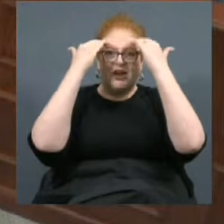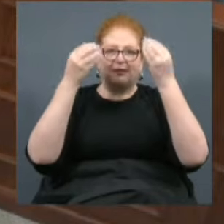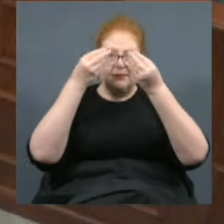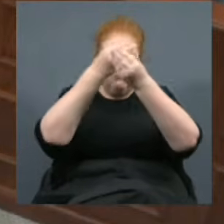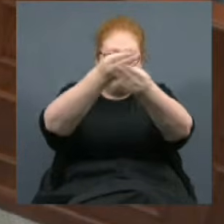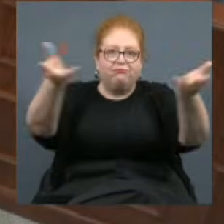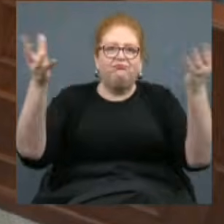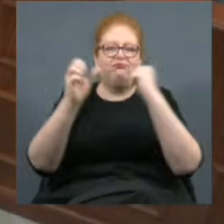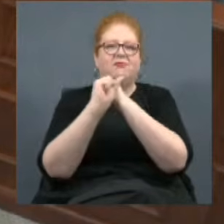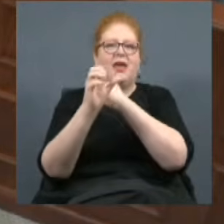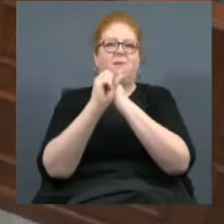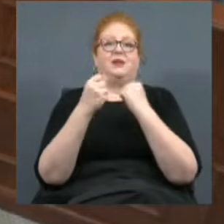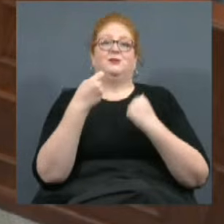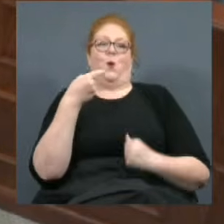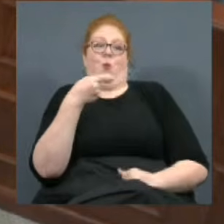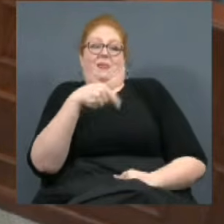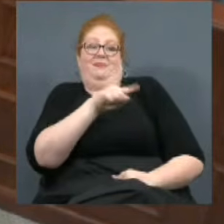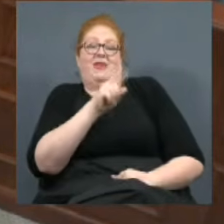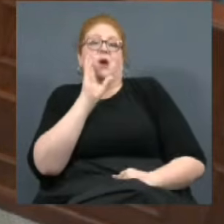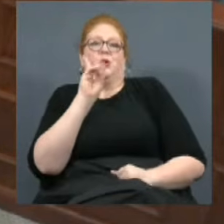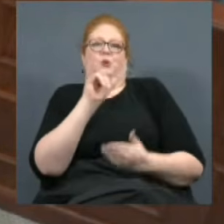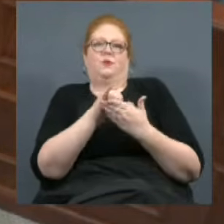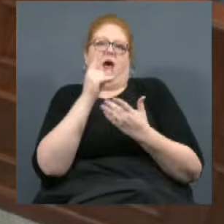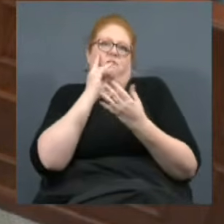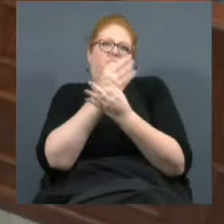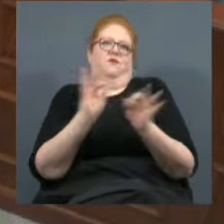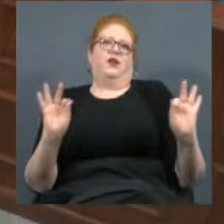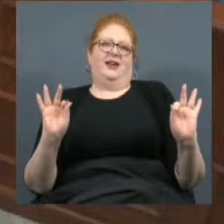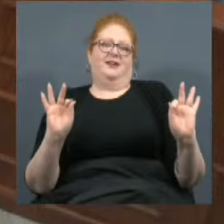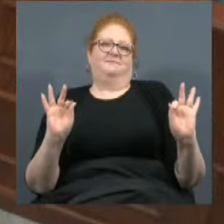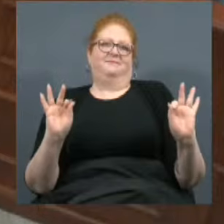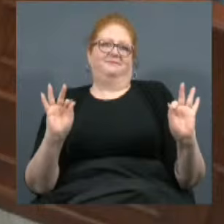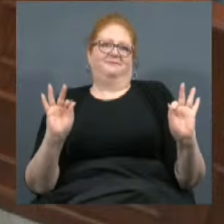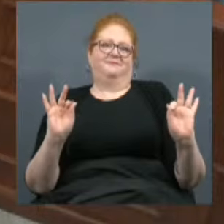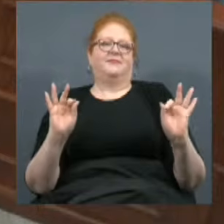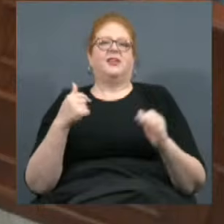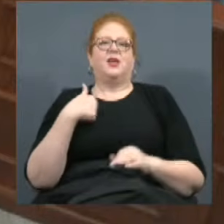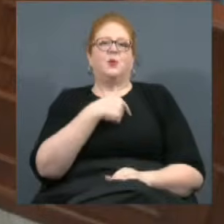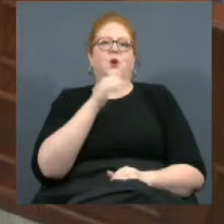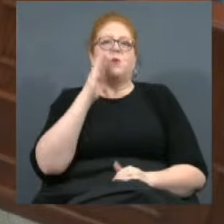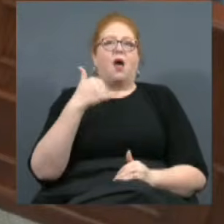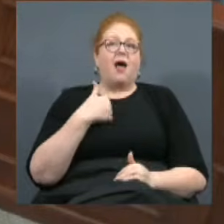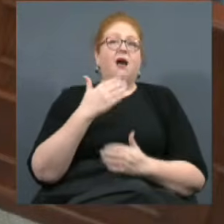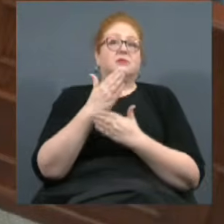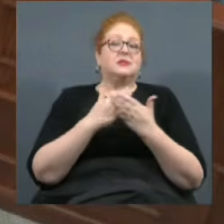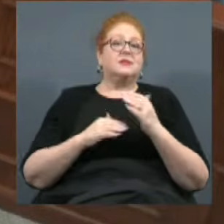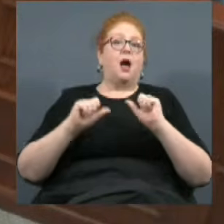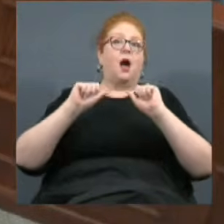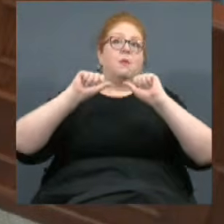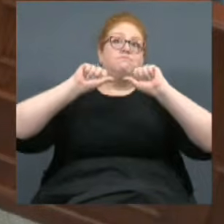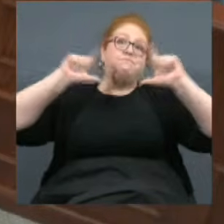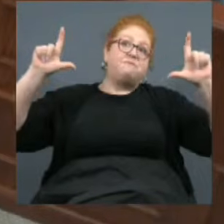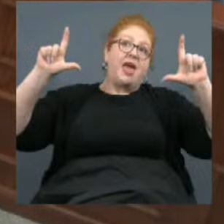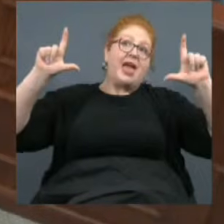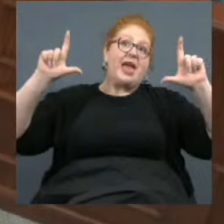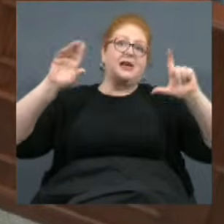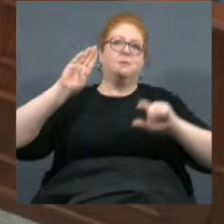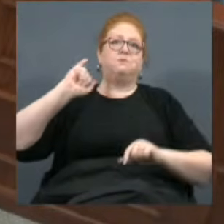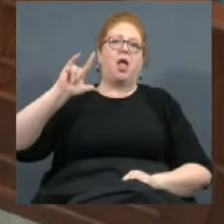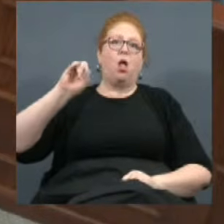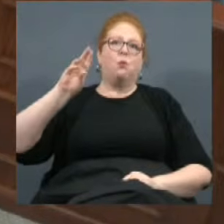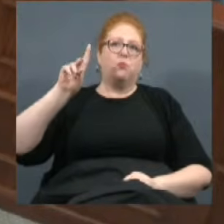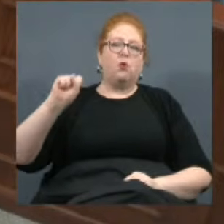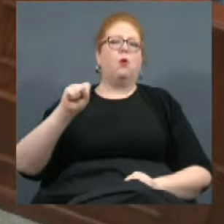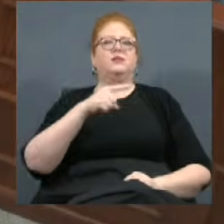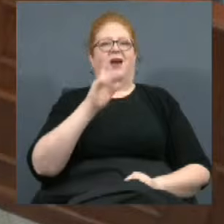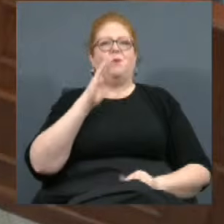are doing that free for us. We'll have some, I don't know how many billboards yet, but they're coming up with a campaign. We're going to get a